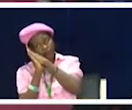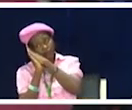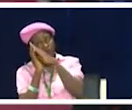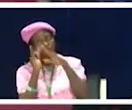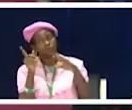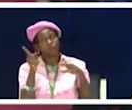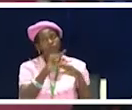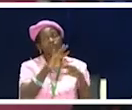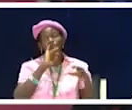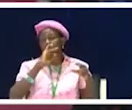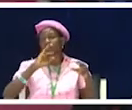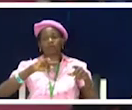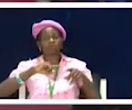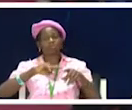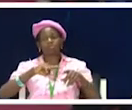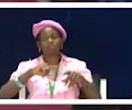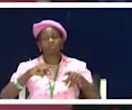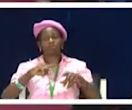are done for.